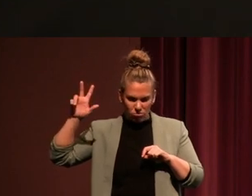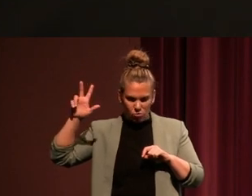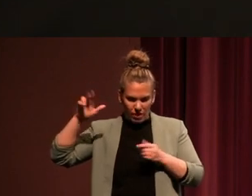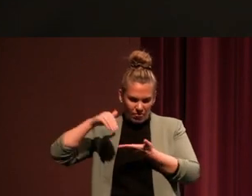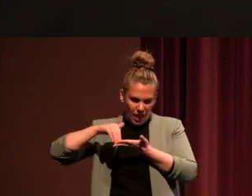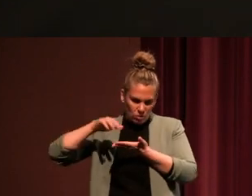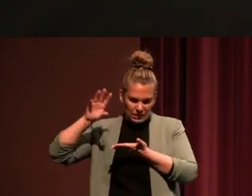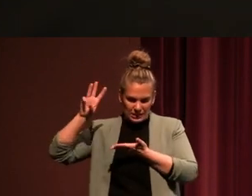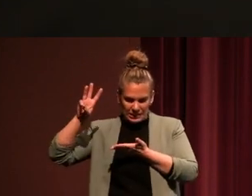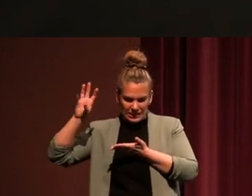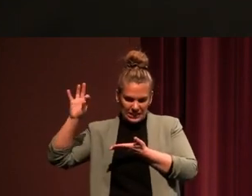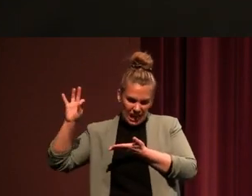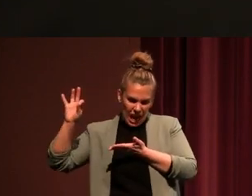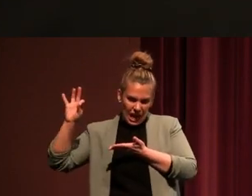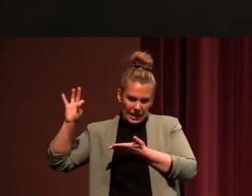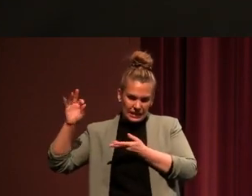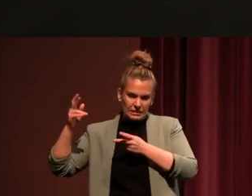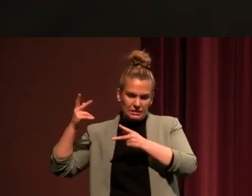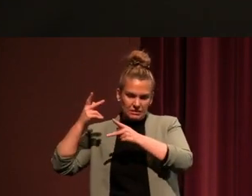3,069 tons per acre.